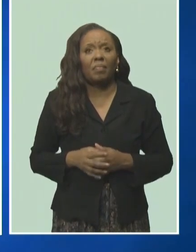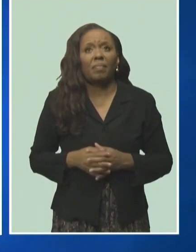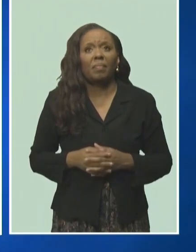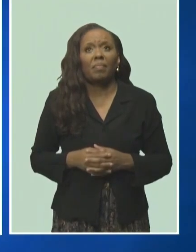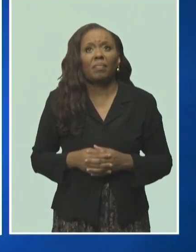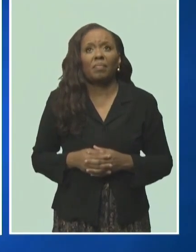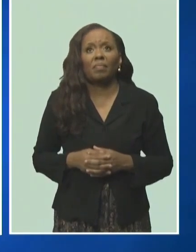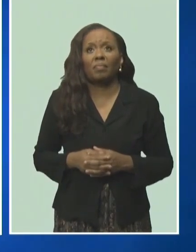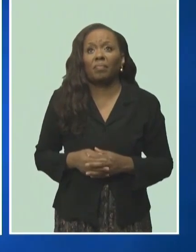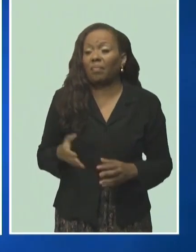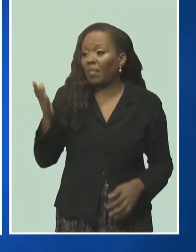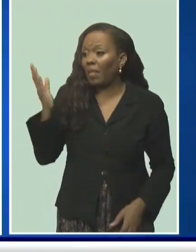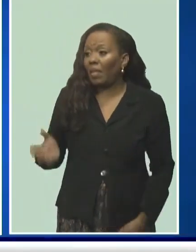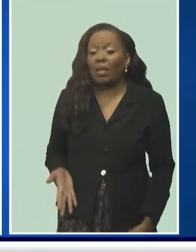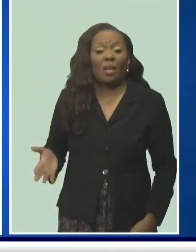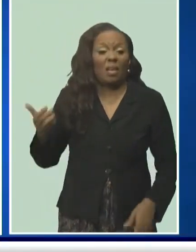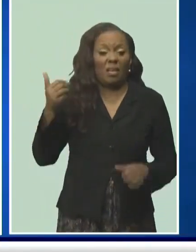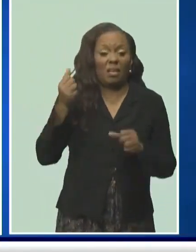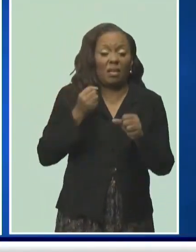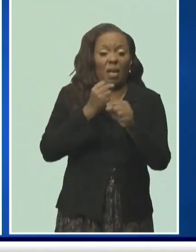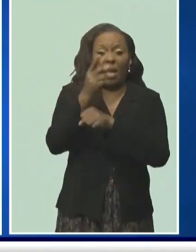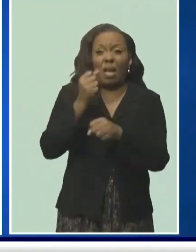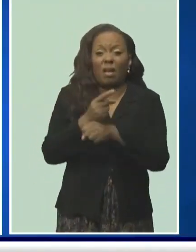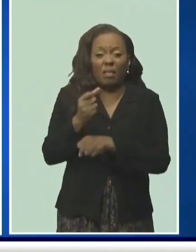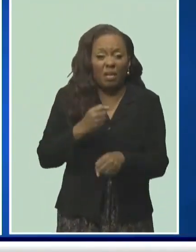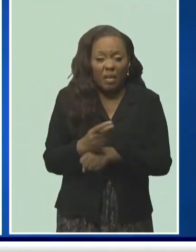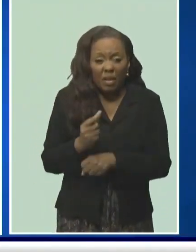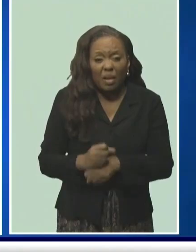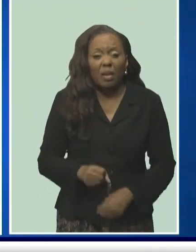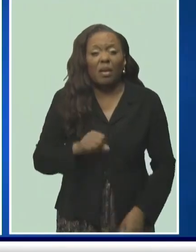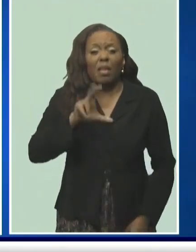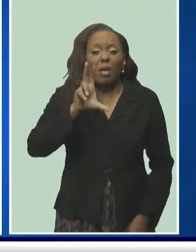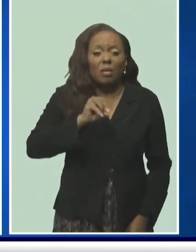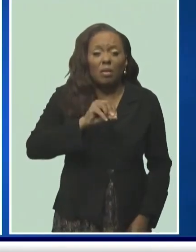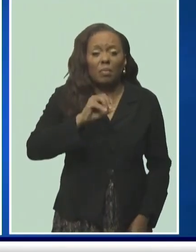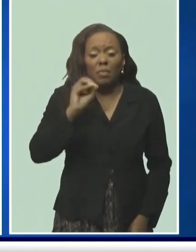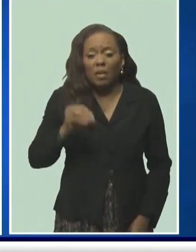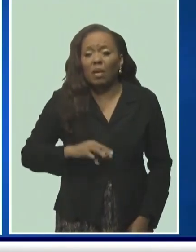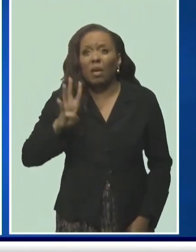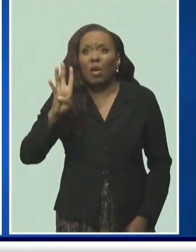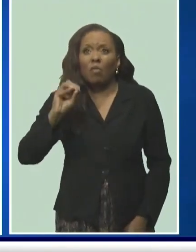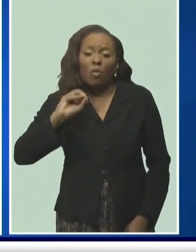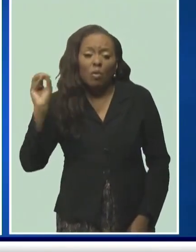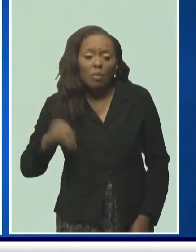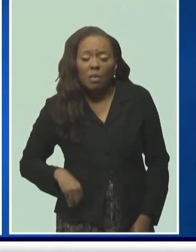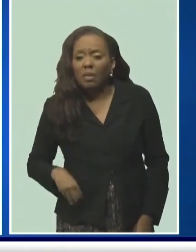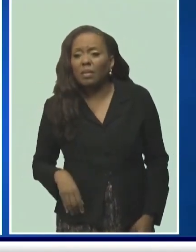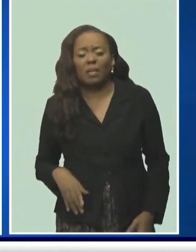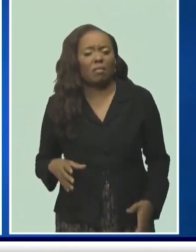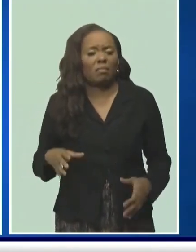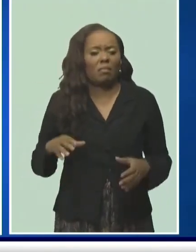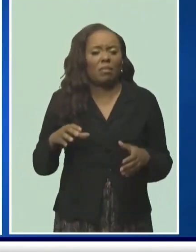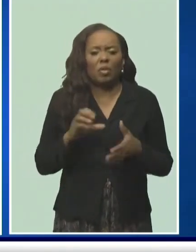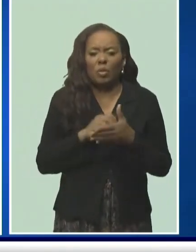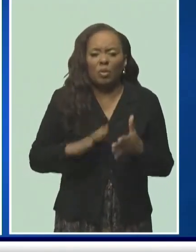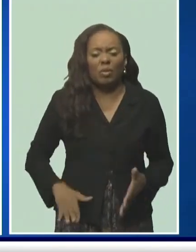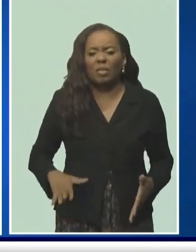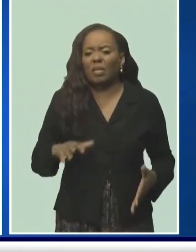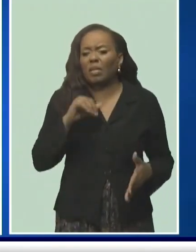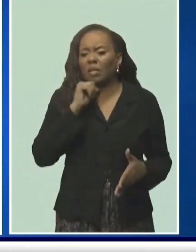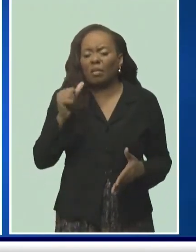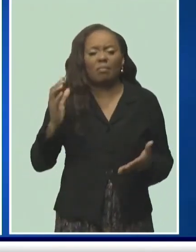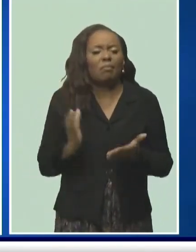If every year we are going to lose 30% to 40% of our young people, I do not know how much slower we are to go, because every year,